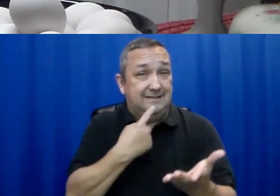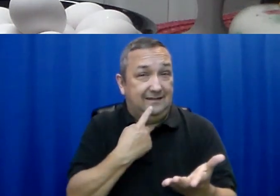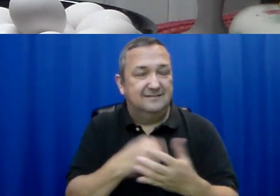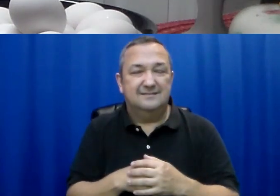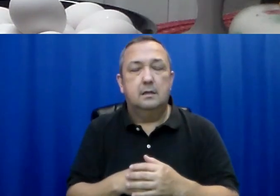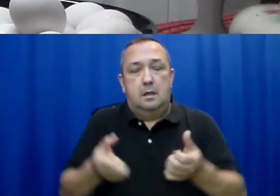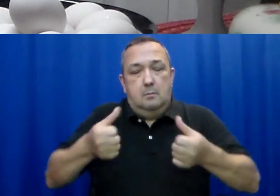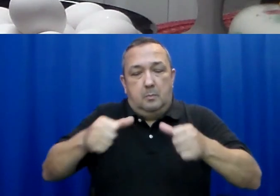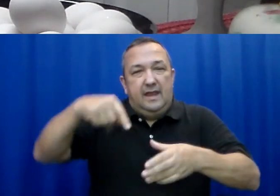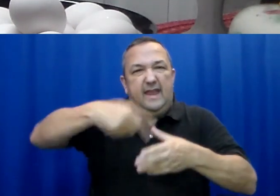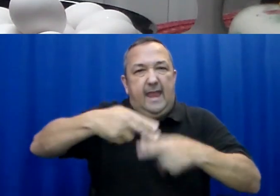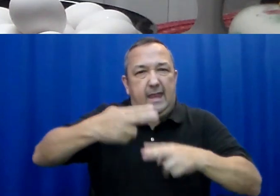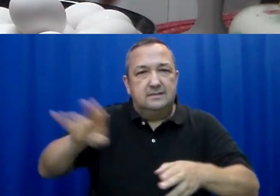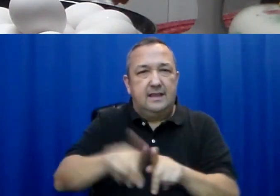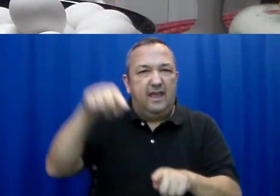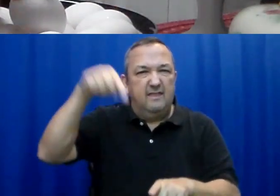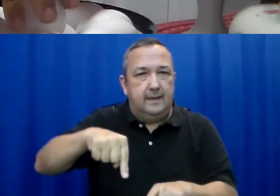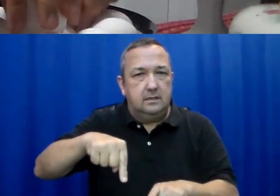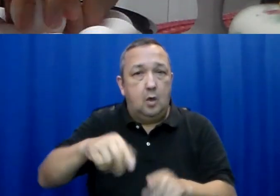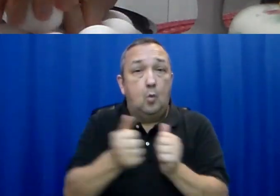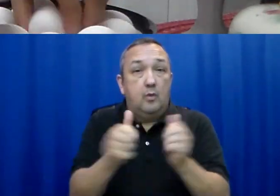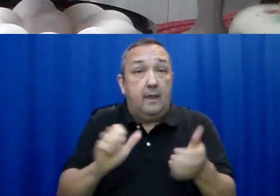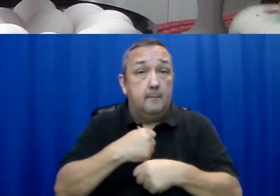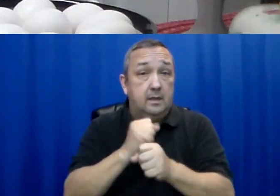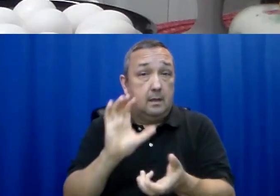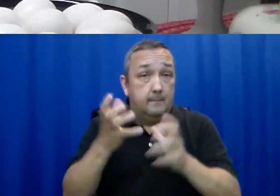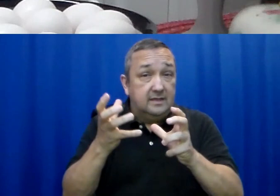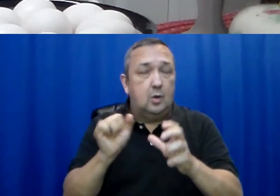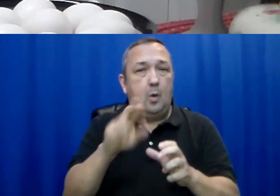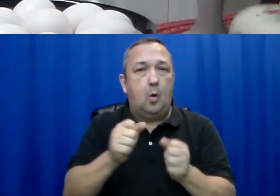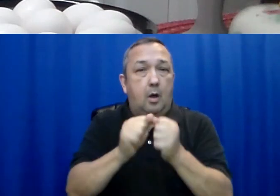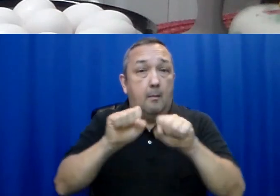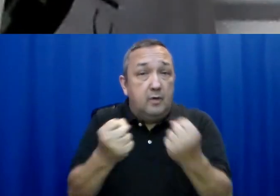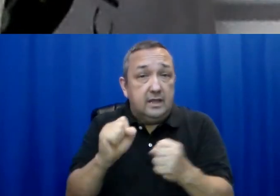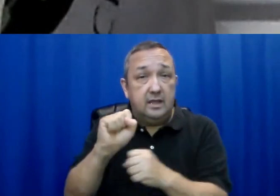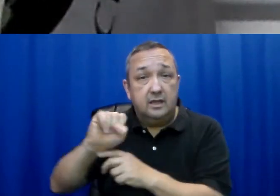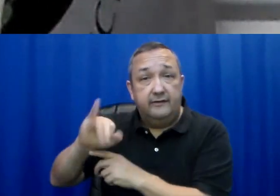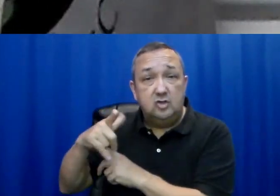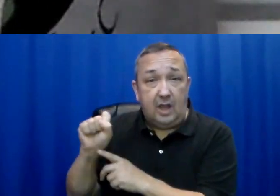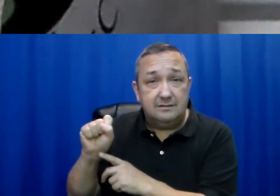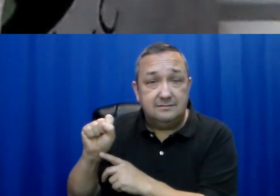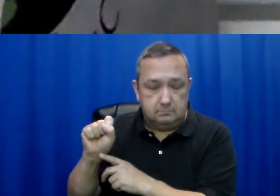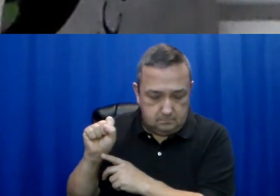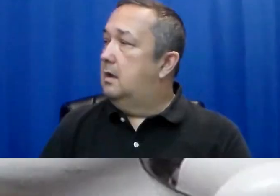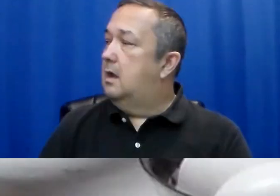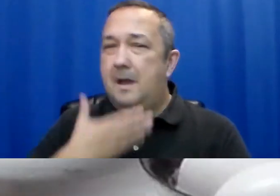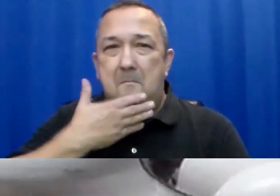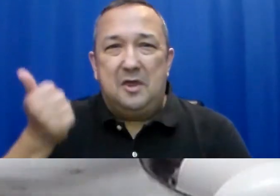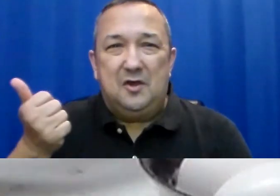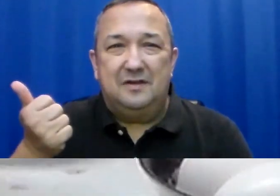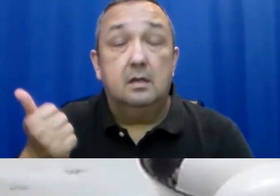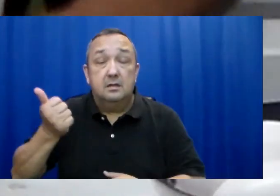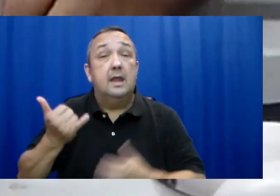as I was saying, let's put the eggs into a container such as this without making a mess or breaking any shells in. There we